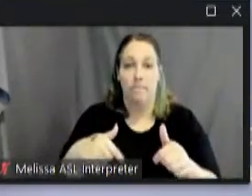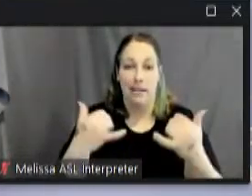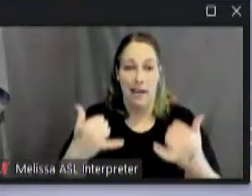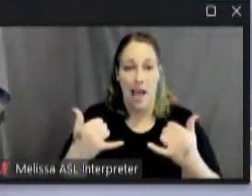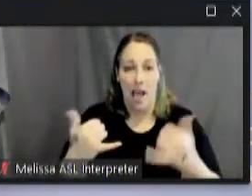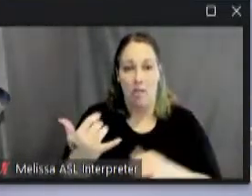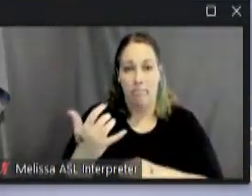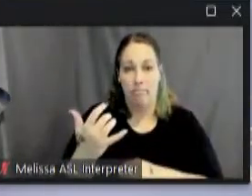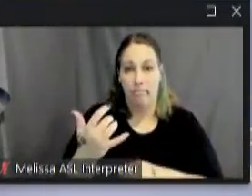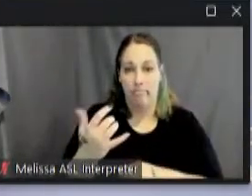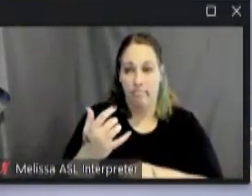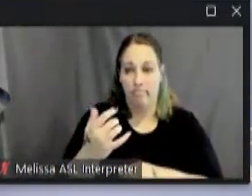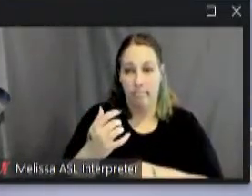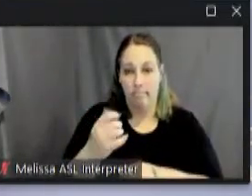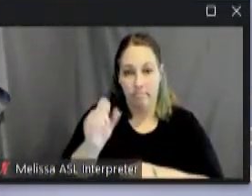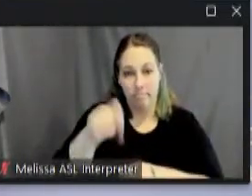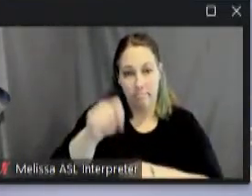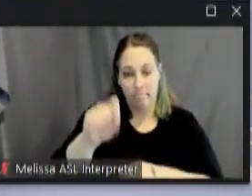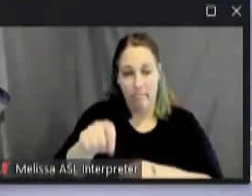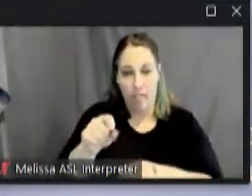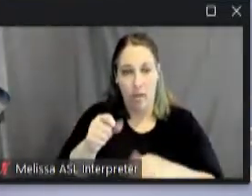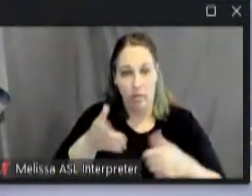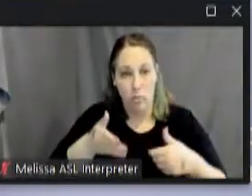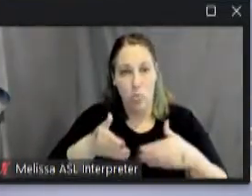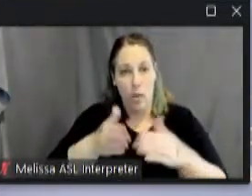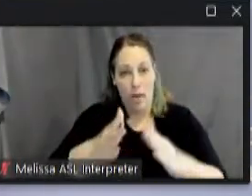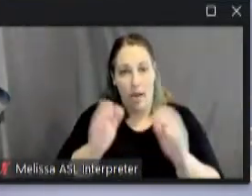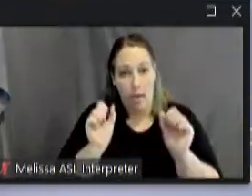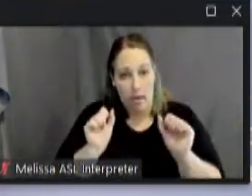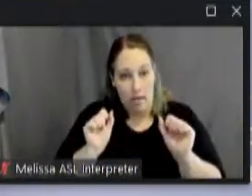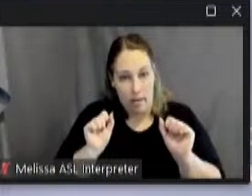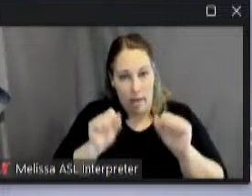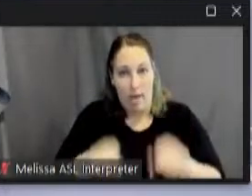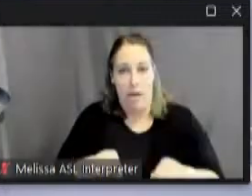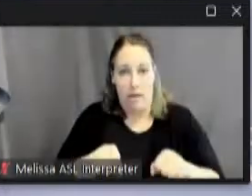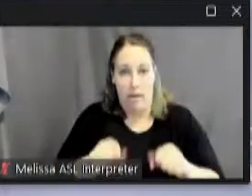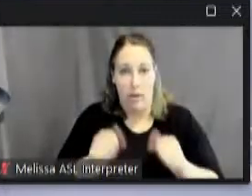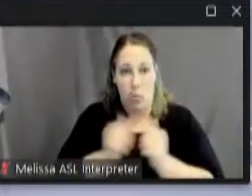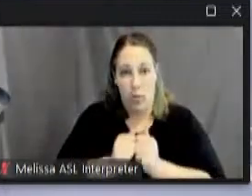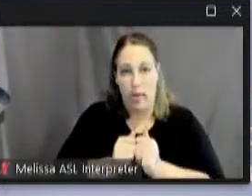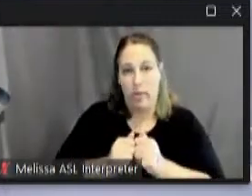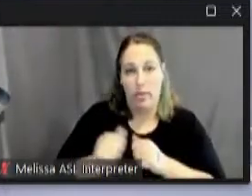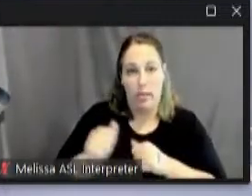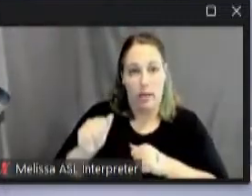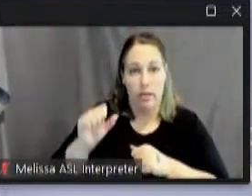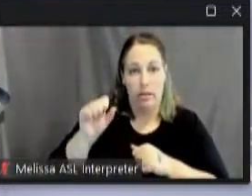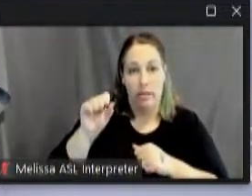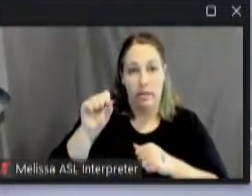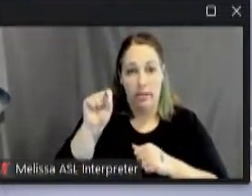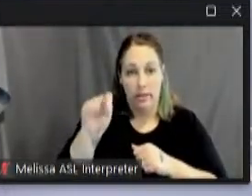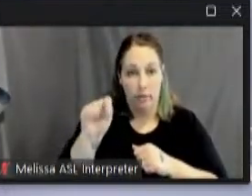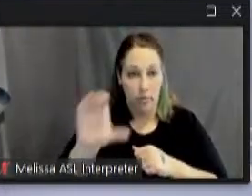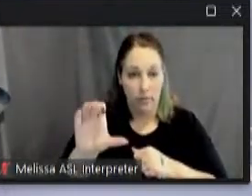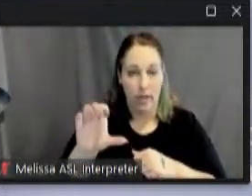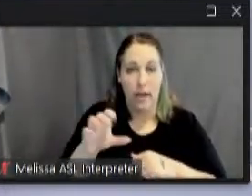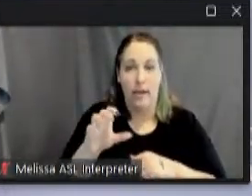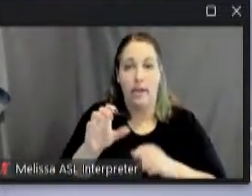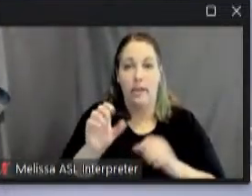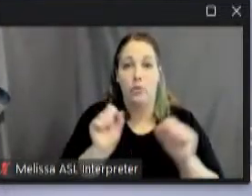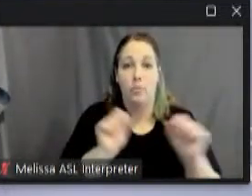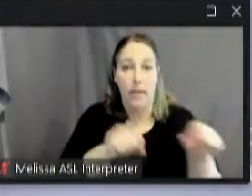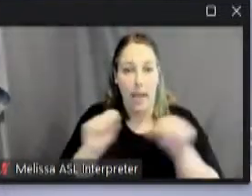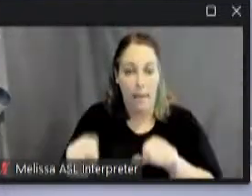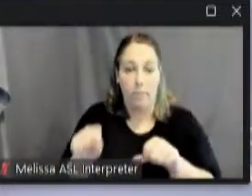way of articulation with civil society, so we can work this in a complete manner. Thank you very